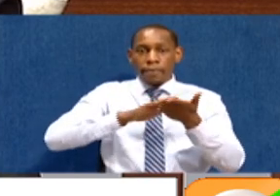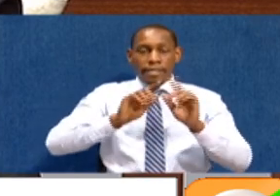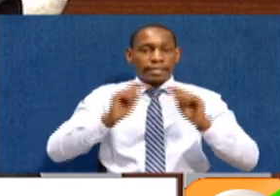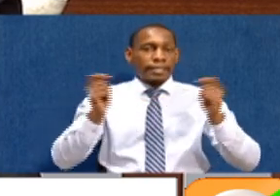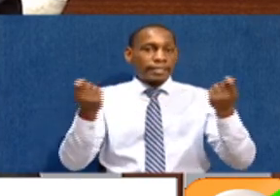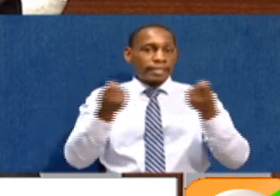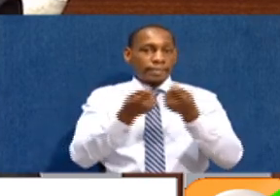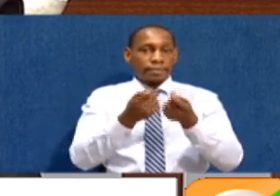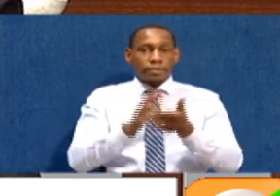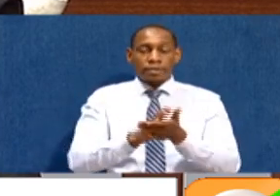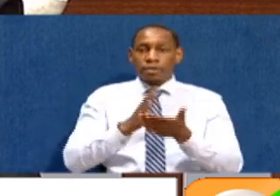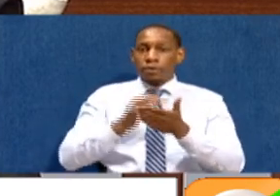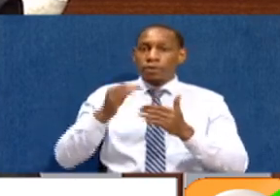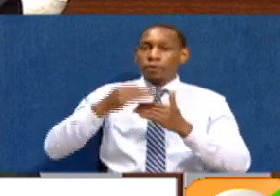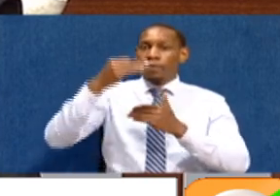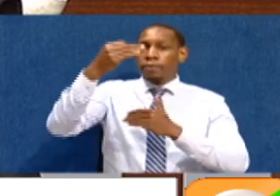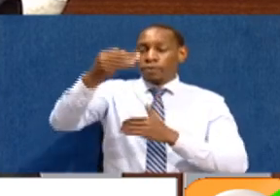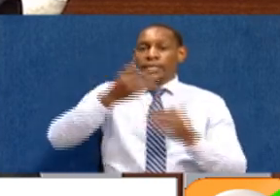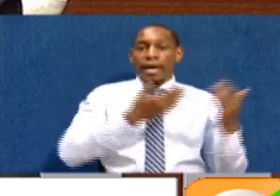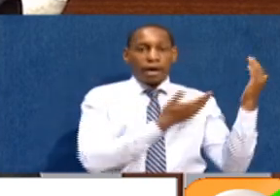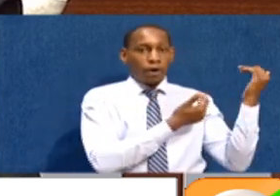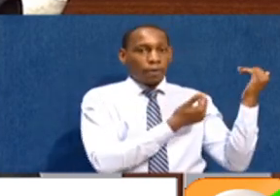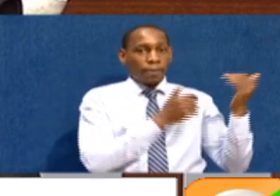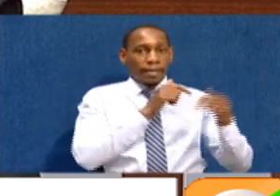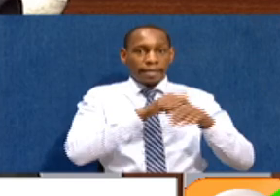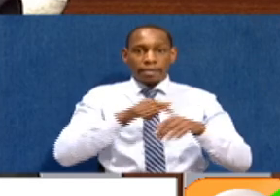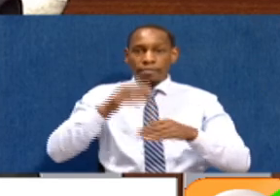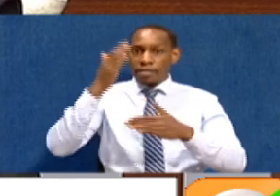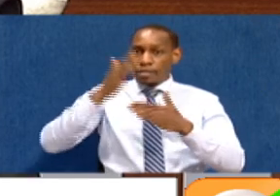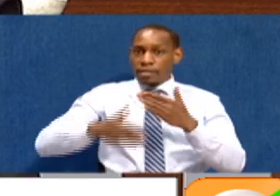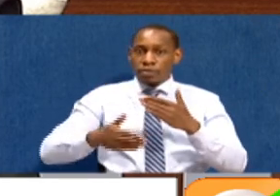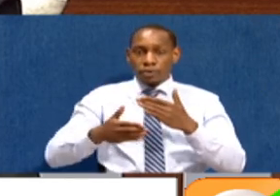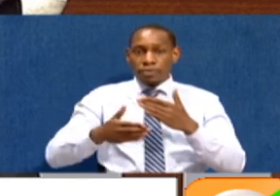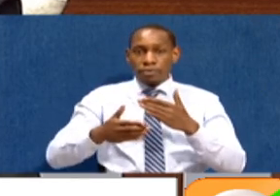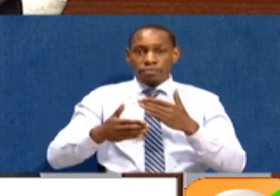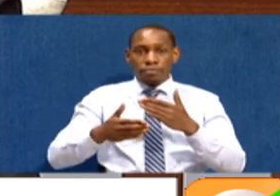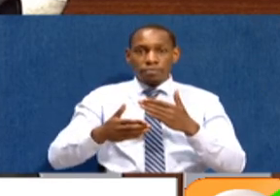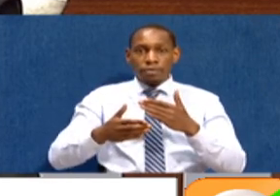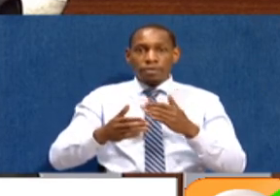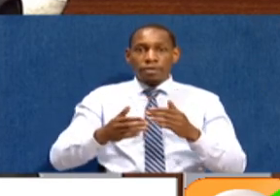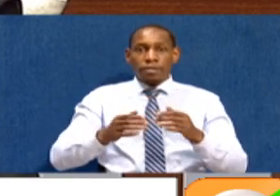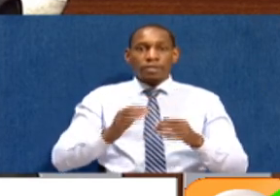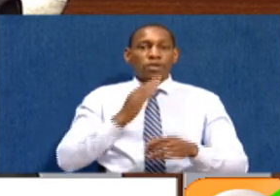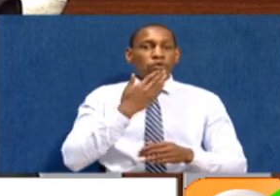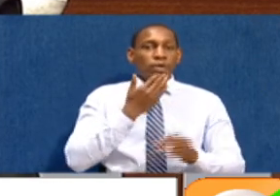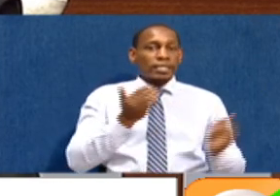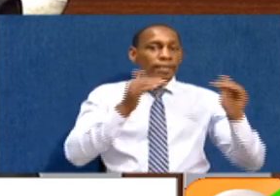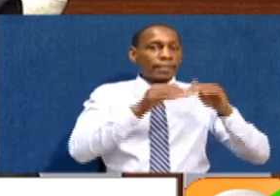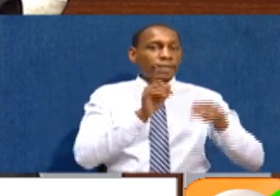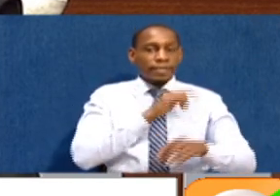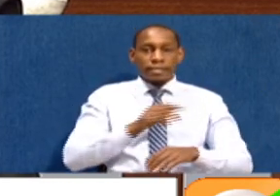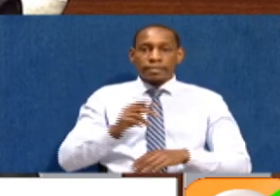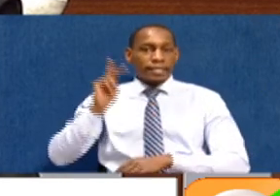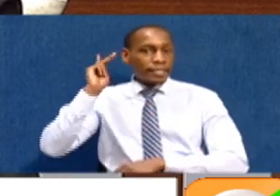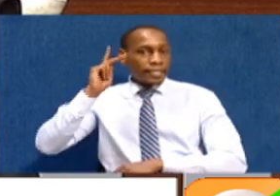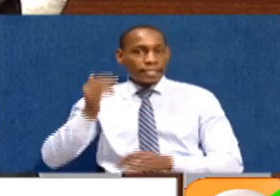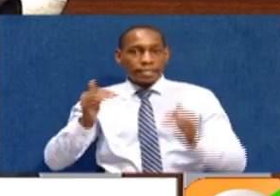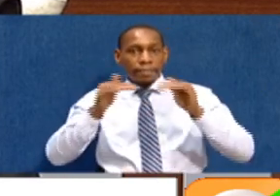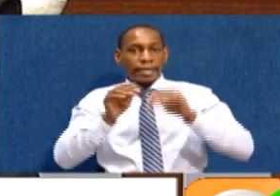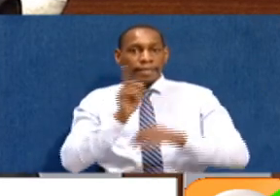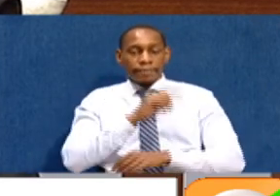ethnicity. I look forward to the day when we'll stop these meetings. Luhyas have met, Kisis have